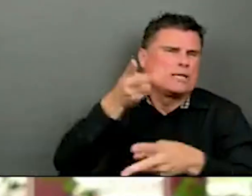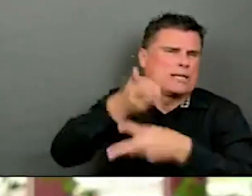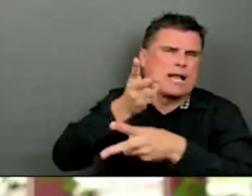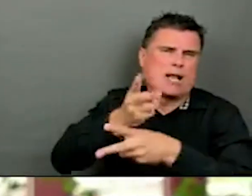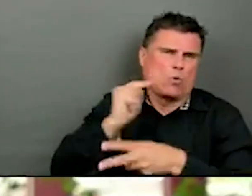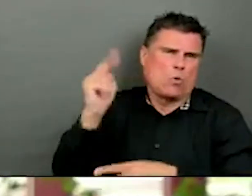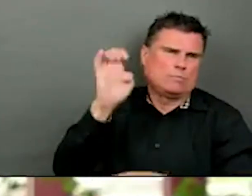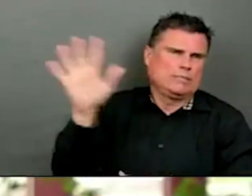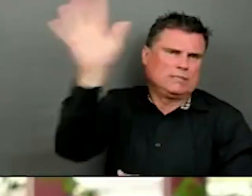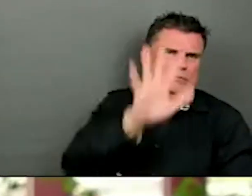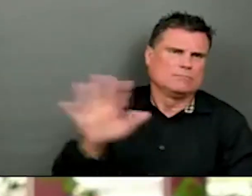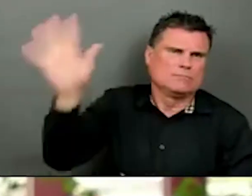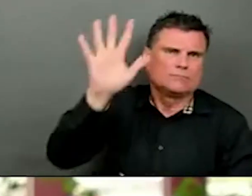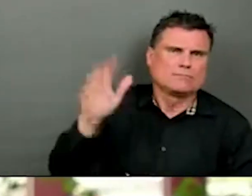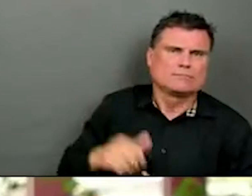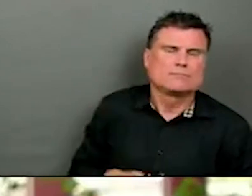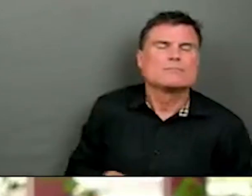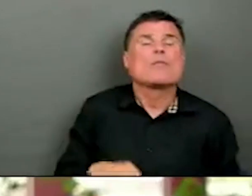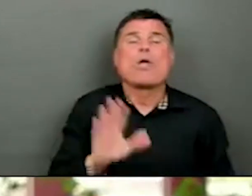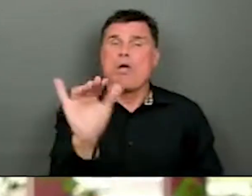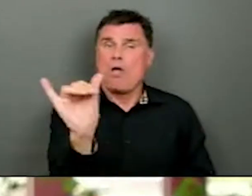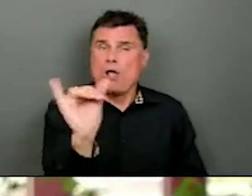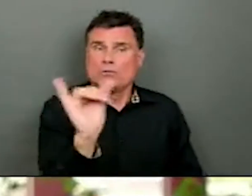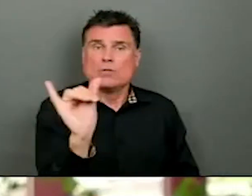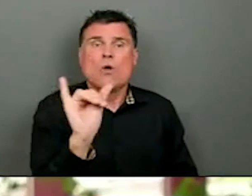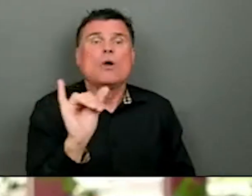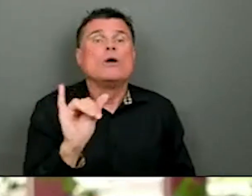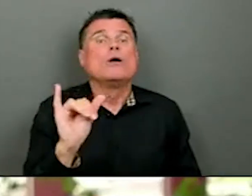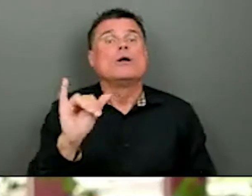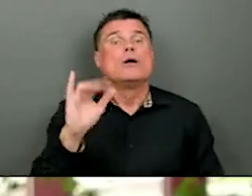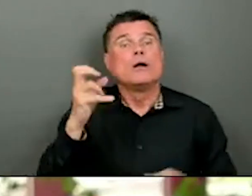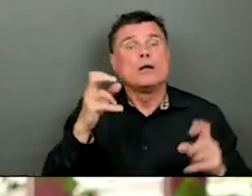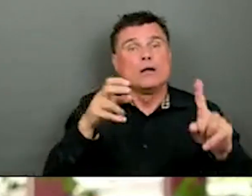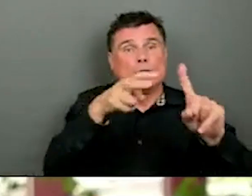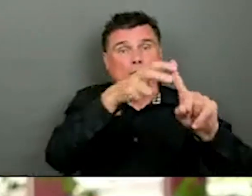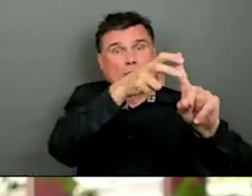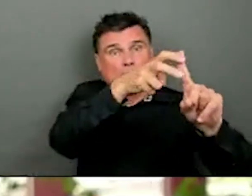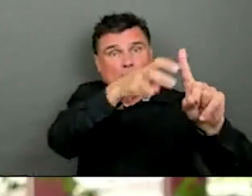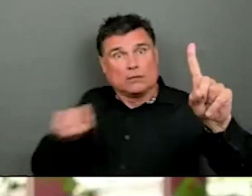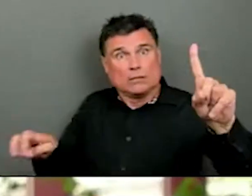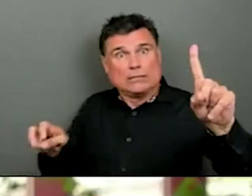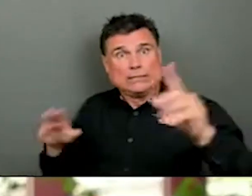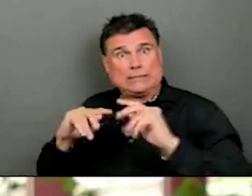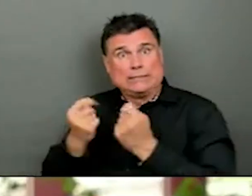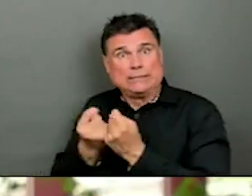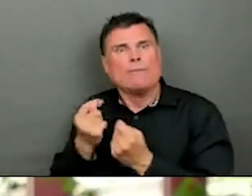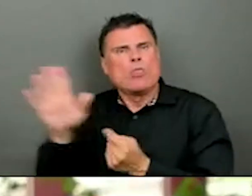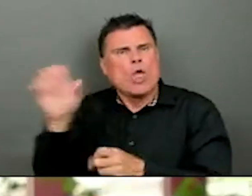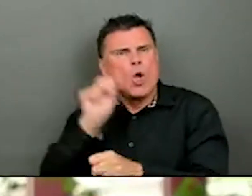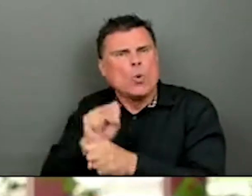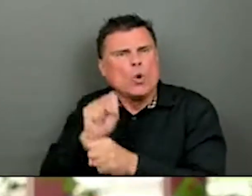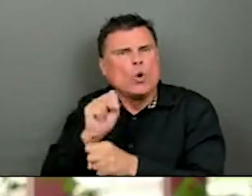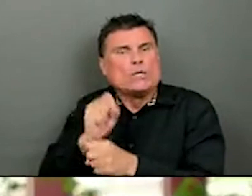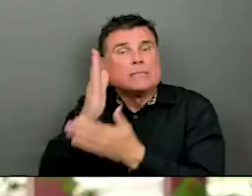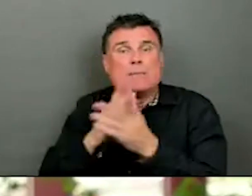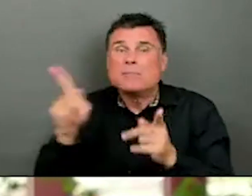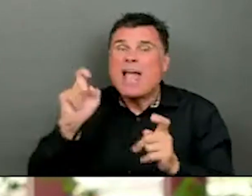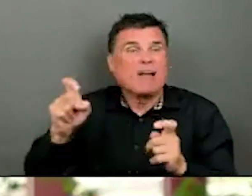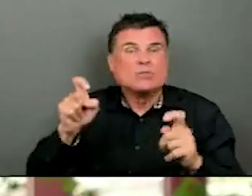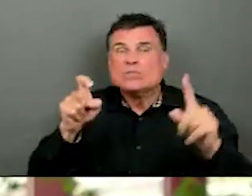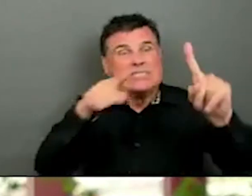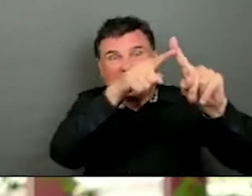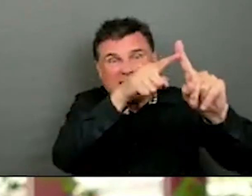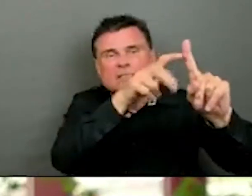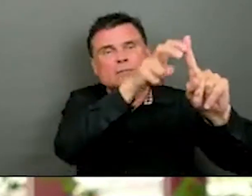essential work of the transfer teams when it was necessary to move people south for care. And we know how hard that was on families